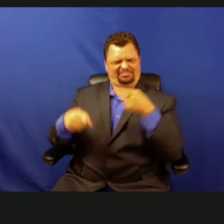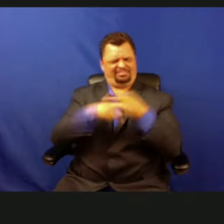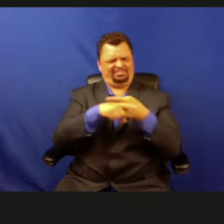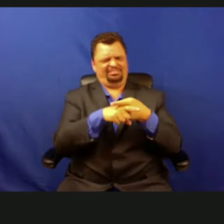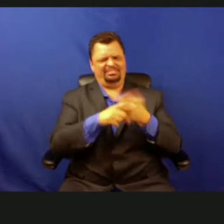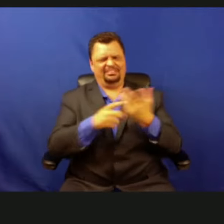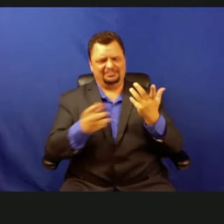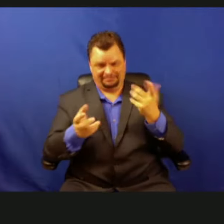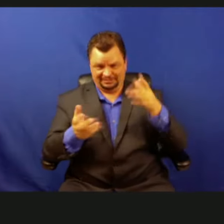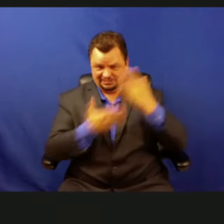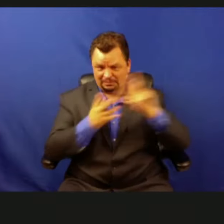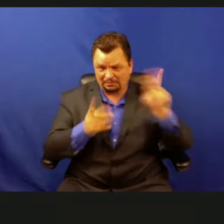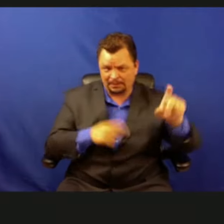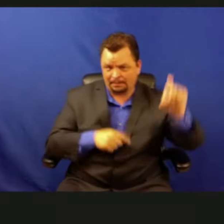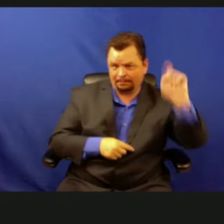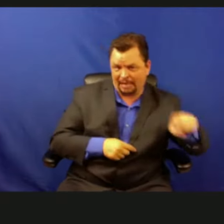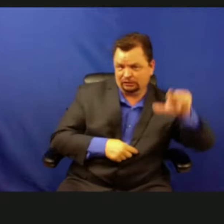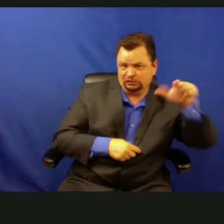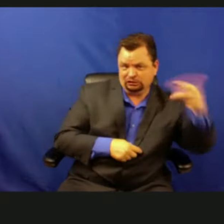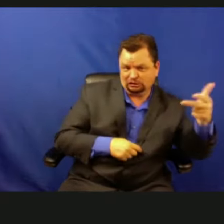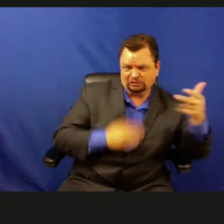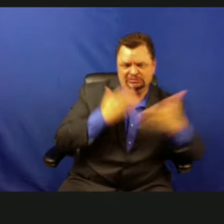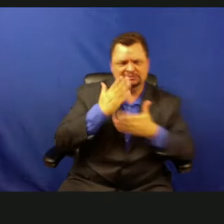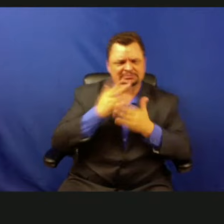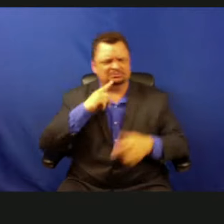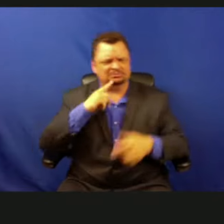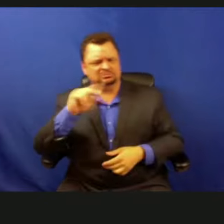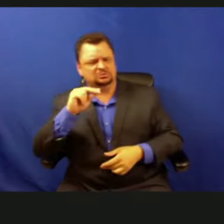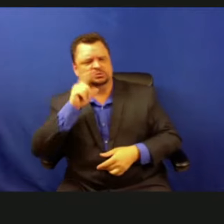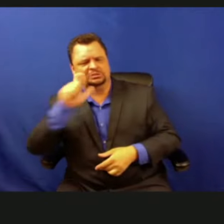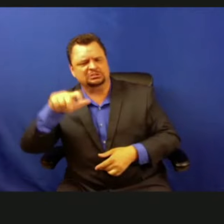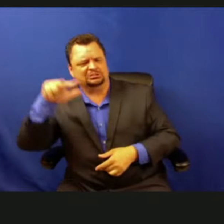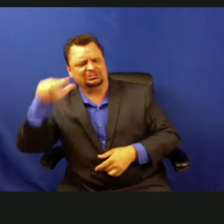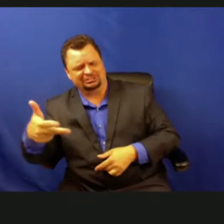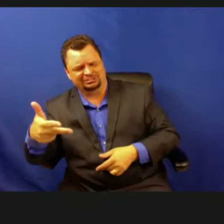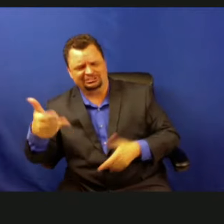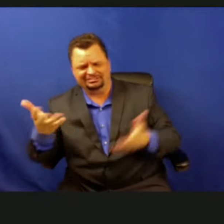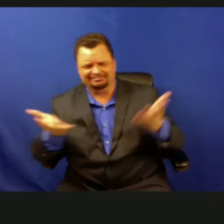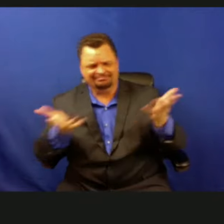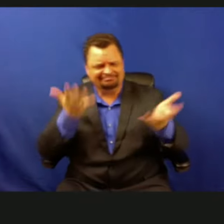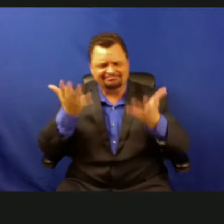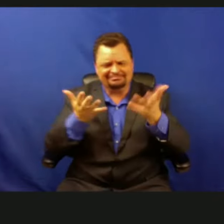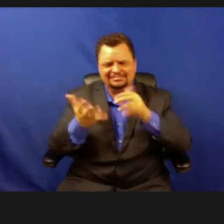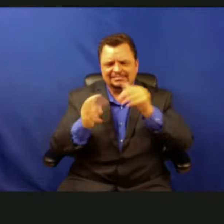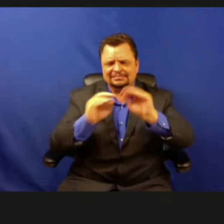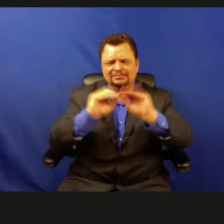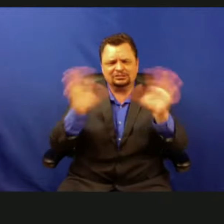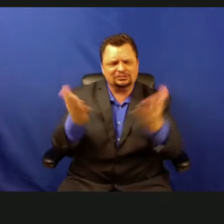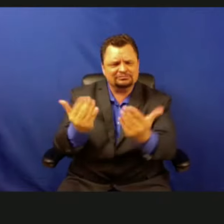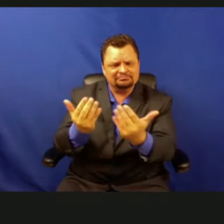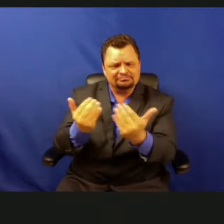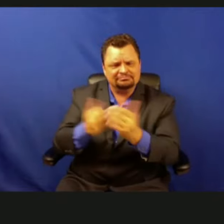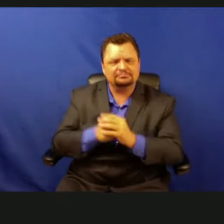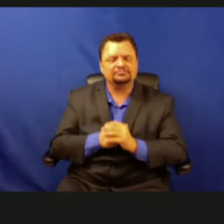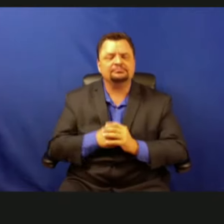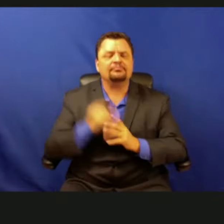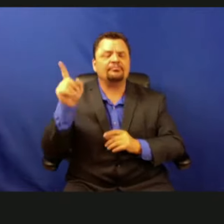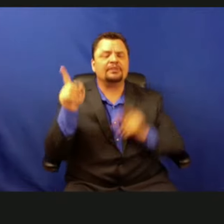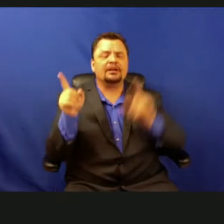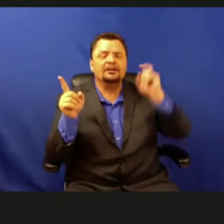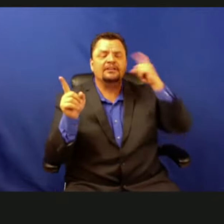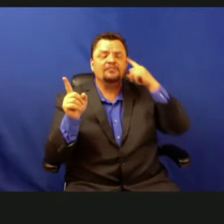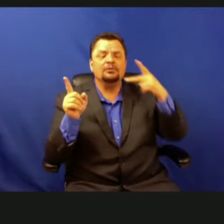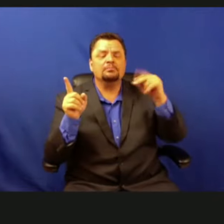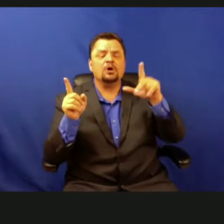for us to do this moving forward. Well, first of all, we can all celebrate the news that Marion Gruber and Phil Krause have left the FDA